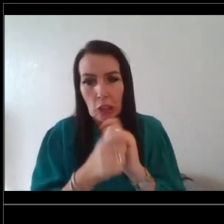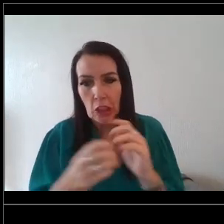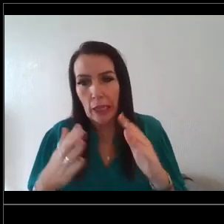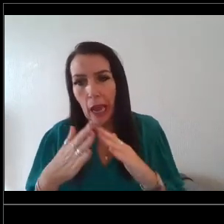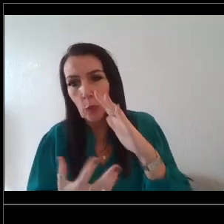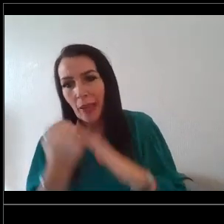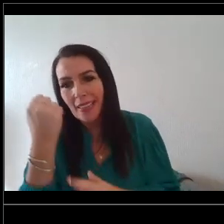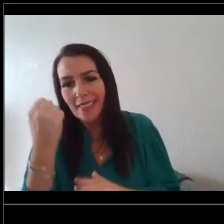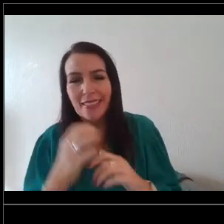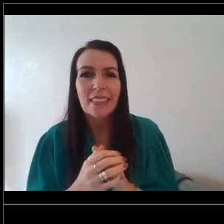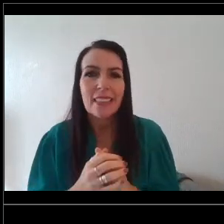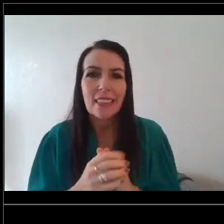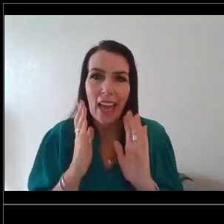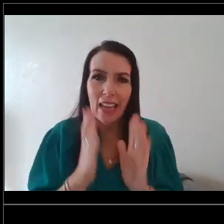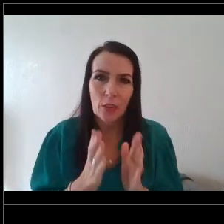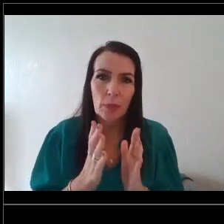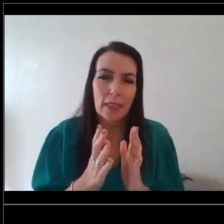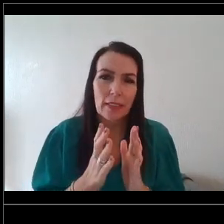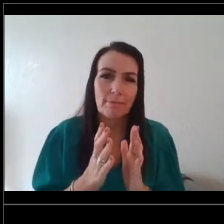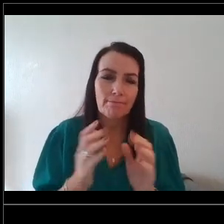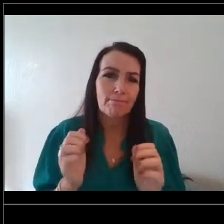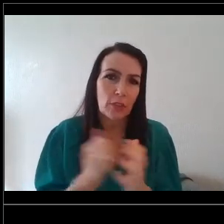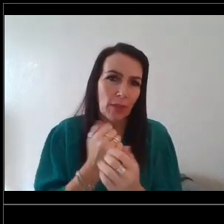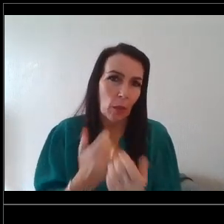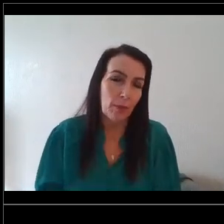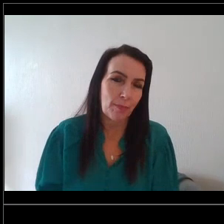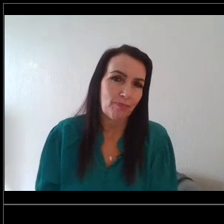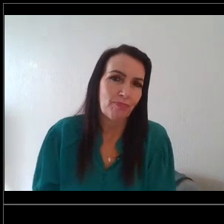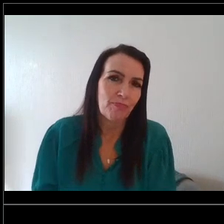it. It's got to be the right thing to do.